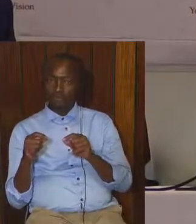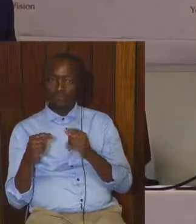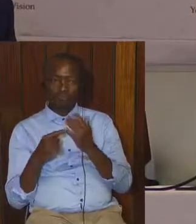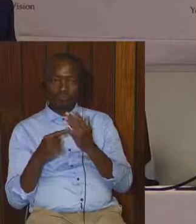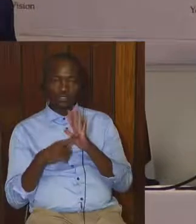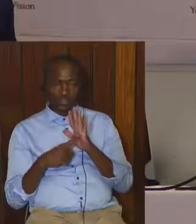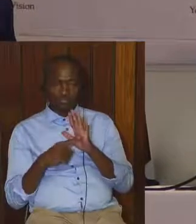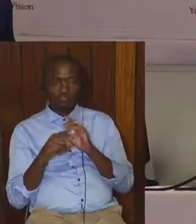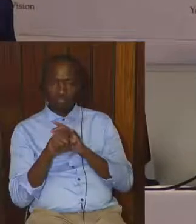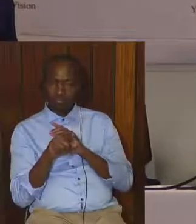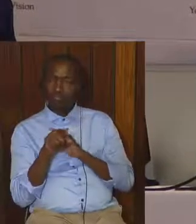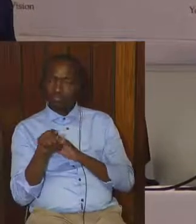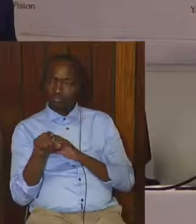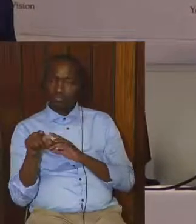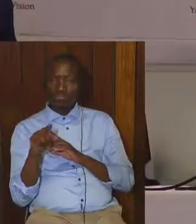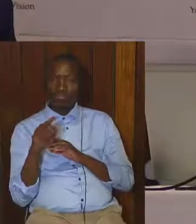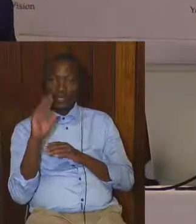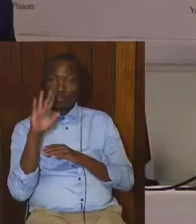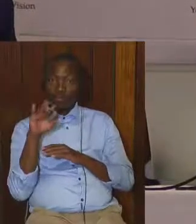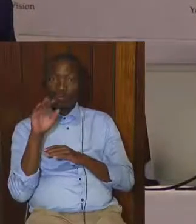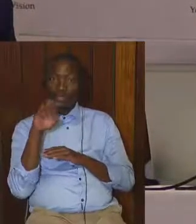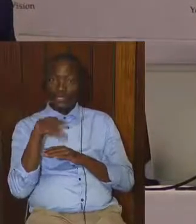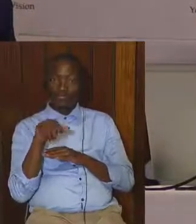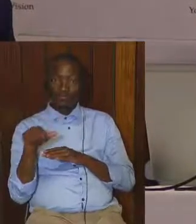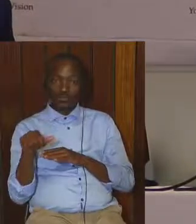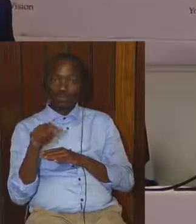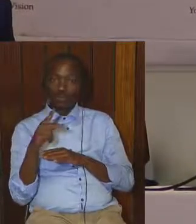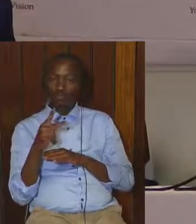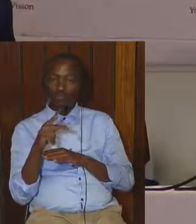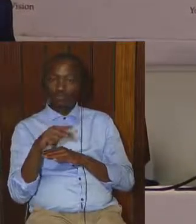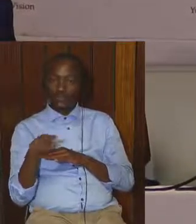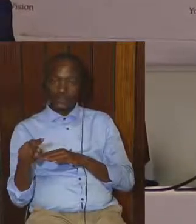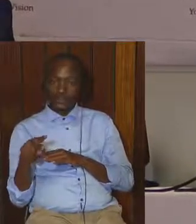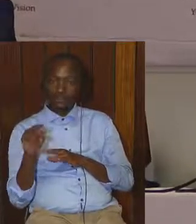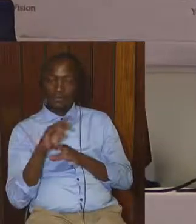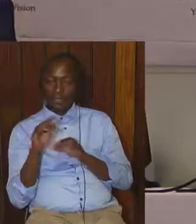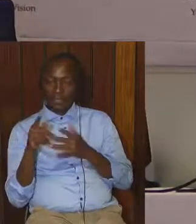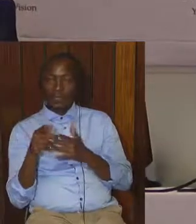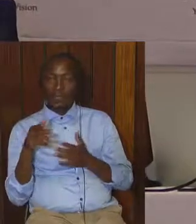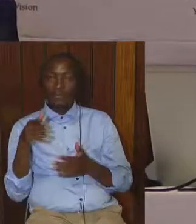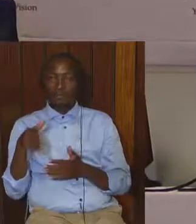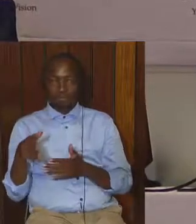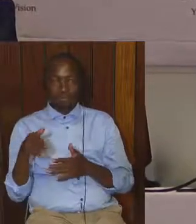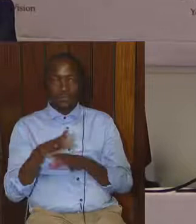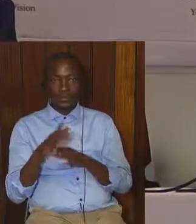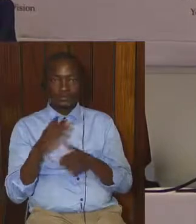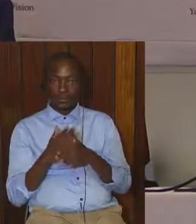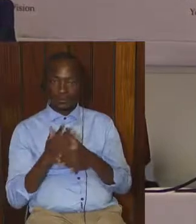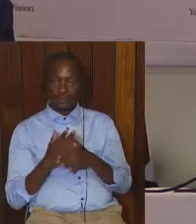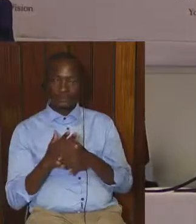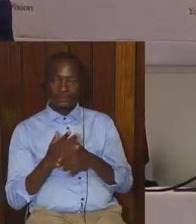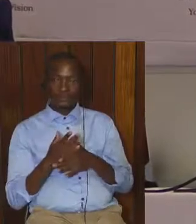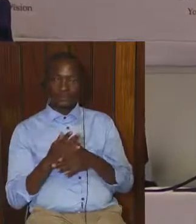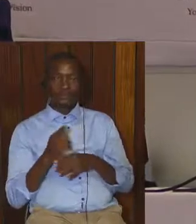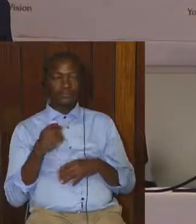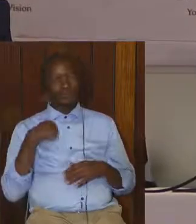assured that within the next week or two, I think it was, they would be on site. So I think what we need to get we